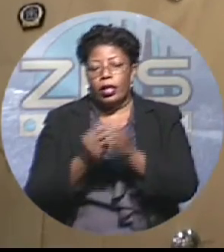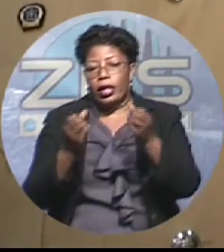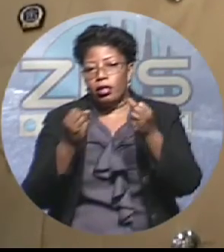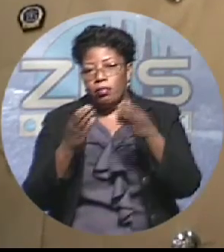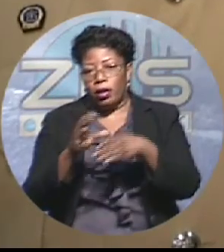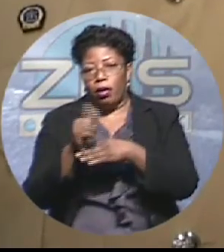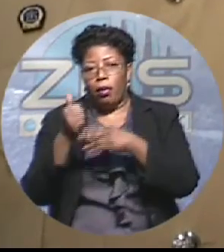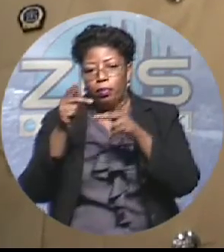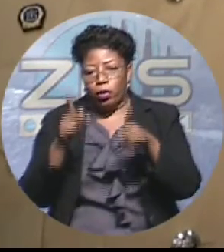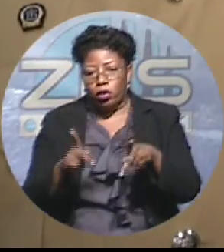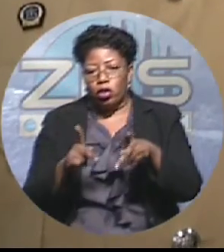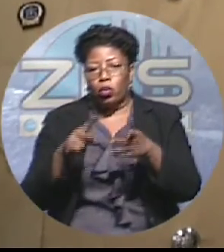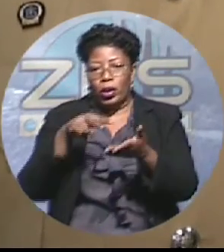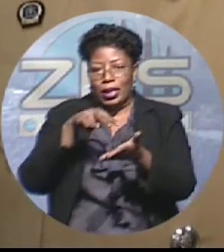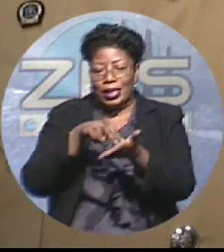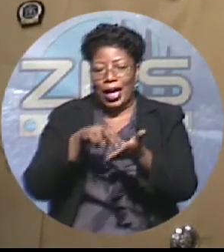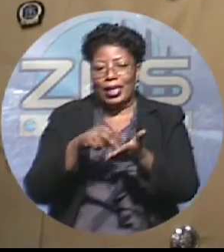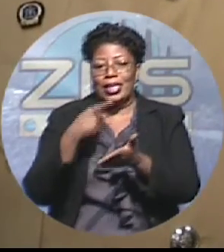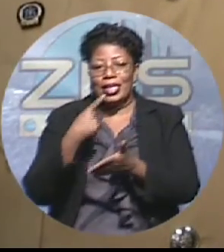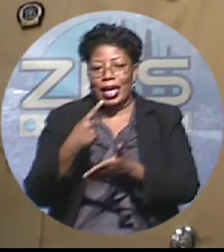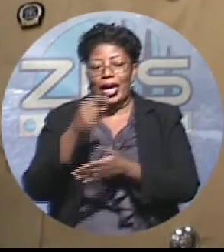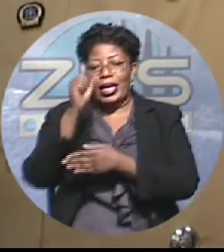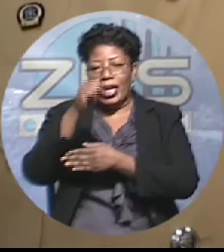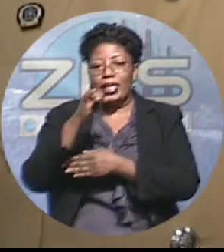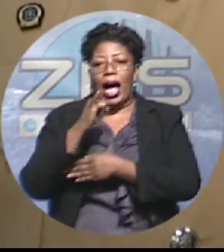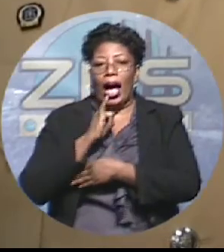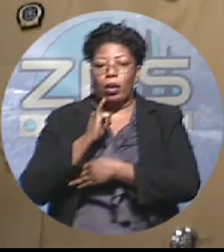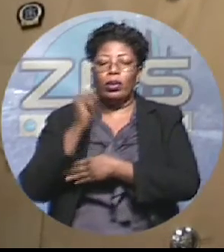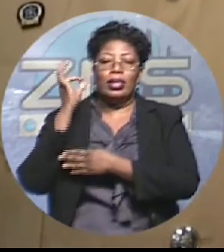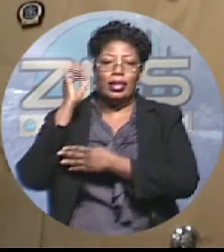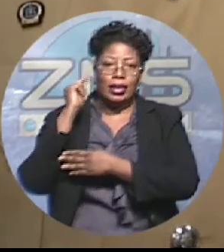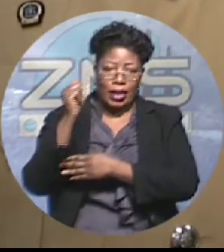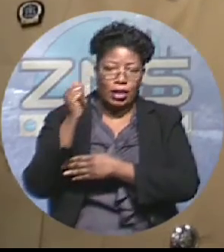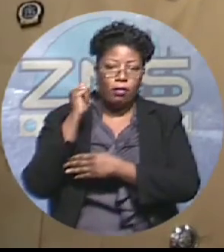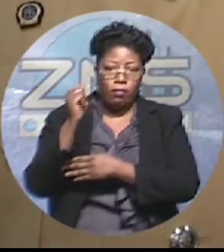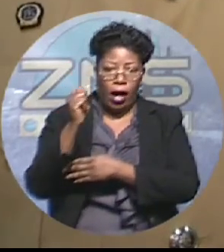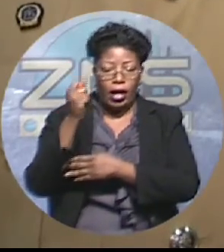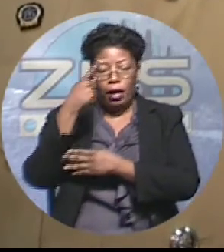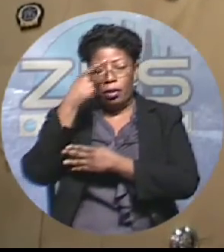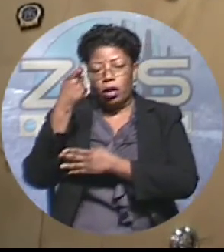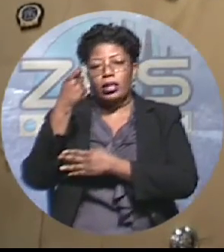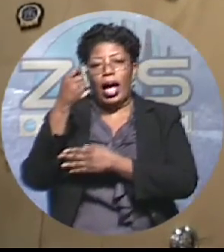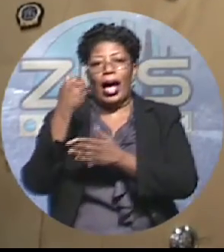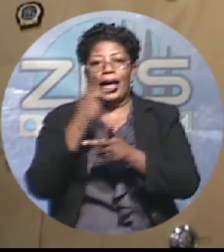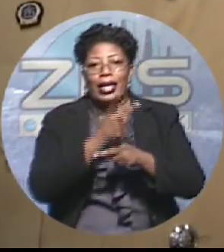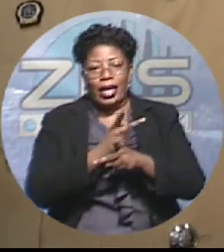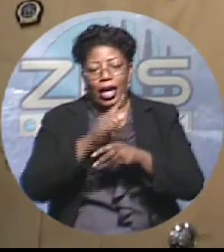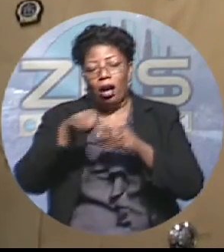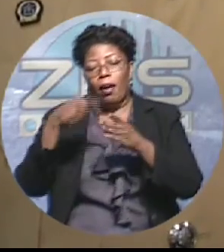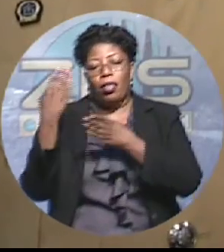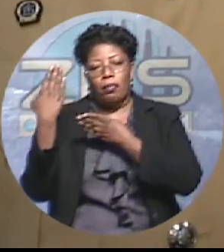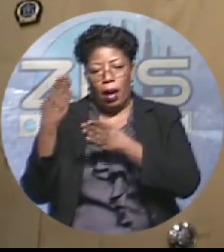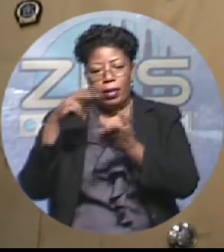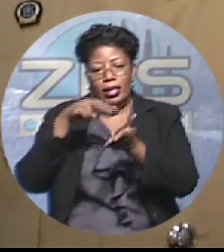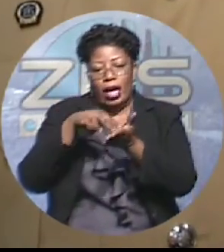who are willing to stand up and say, I will testify and I will show my face because I care about the Bahamas. I stand for what is